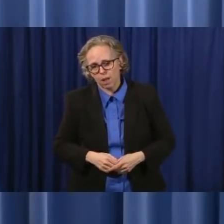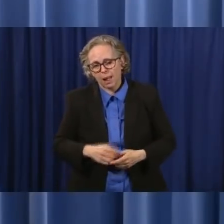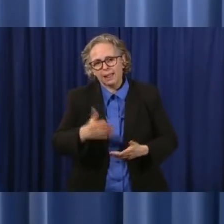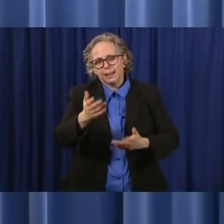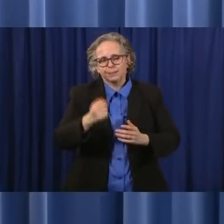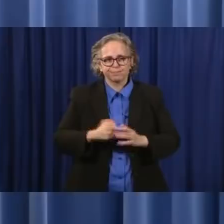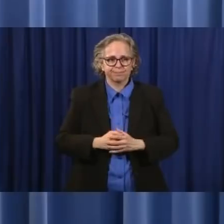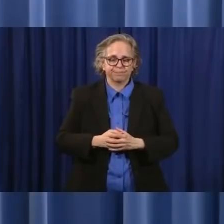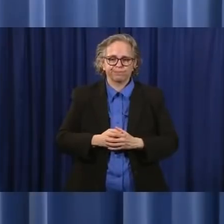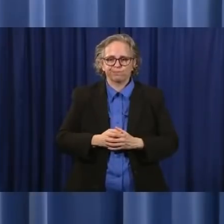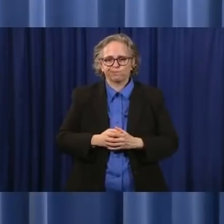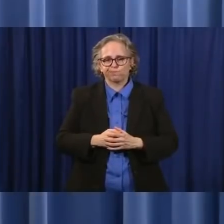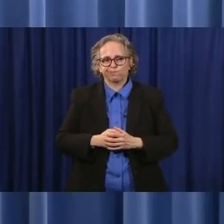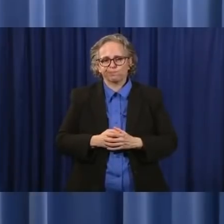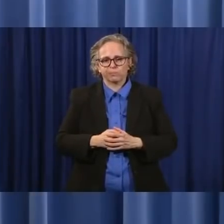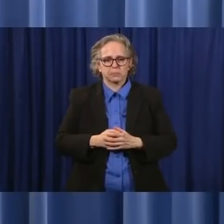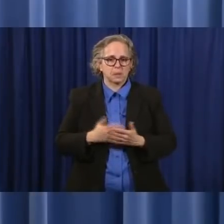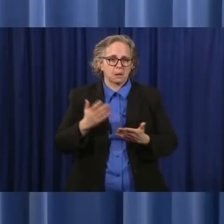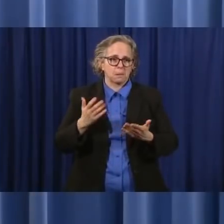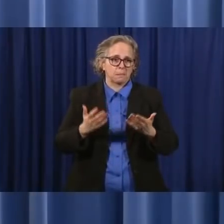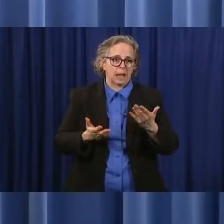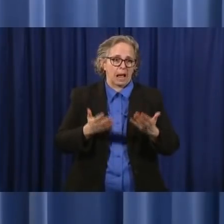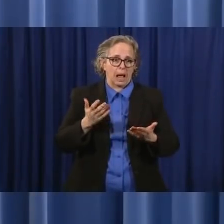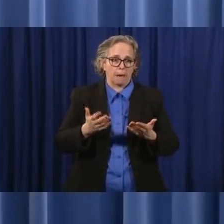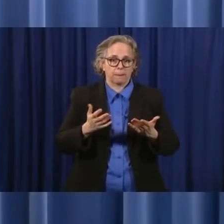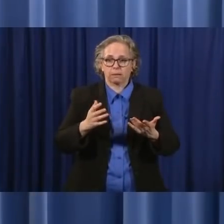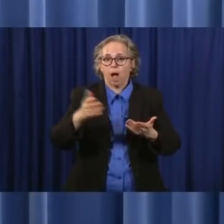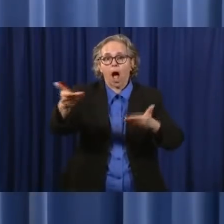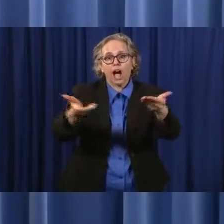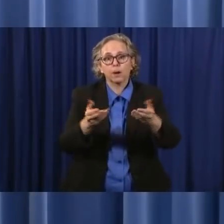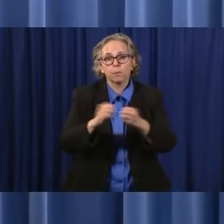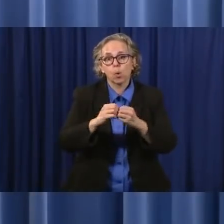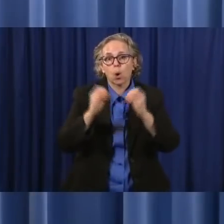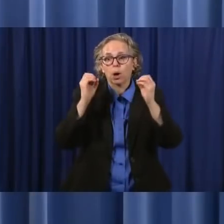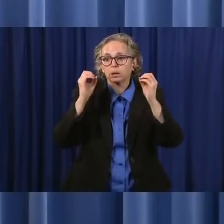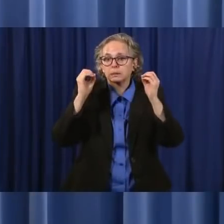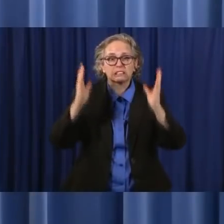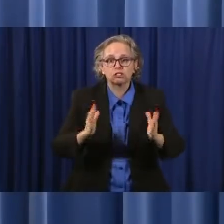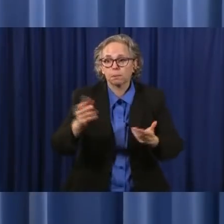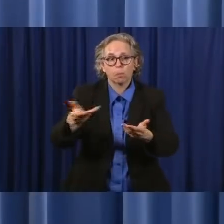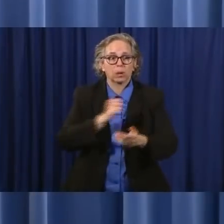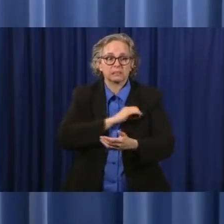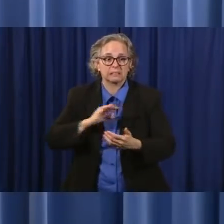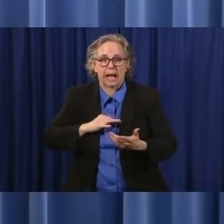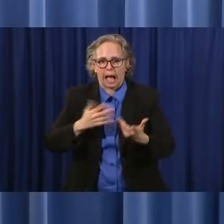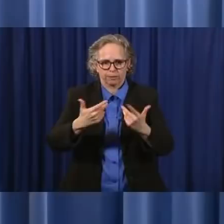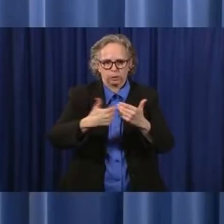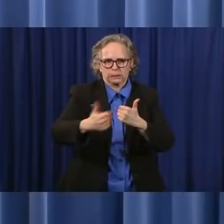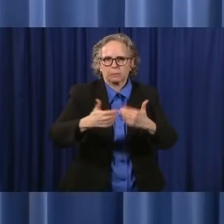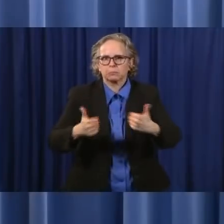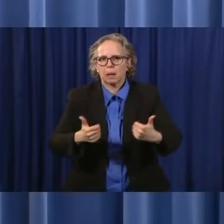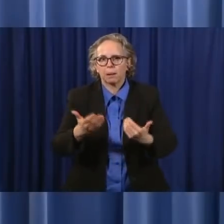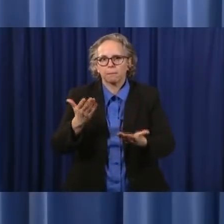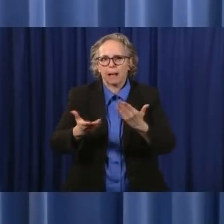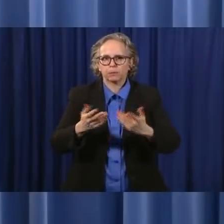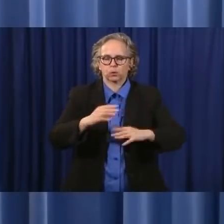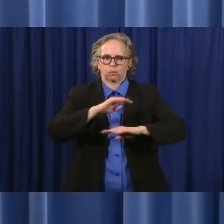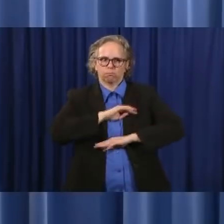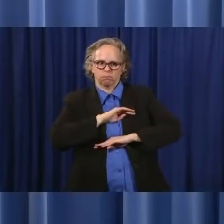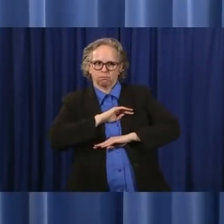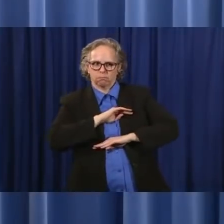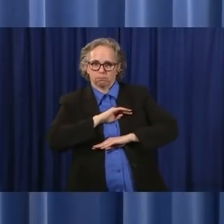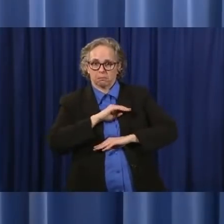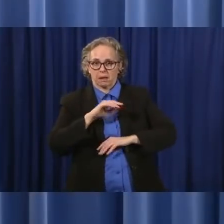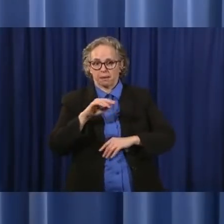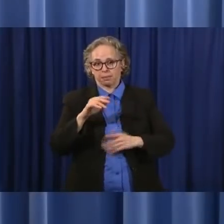might have to have more people teaching. They might have, if you look at that ratio. I mean, so it does not necessarily